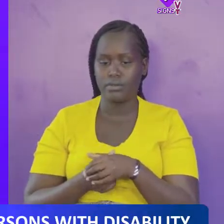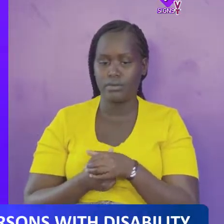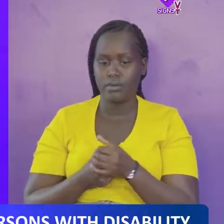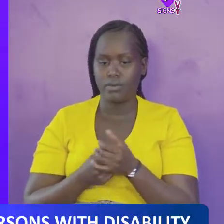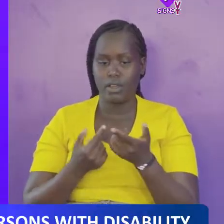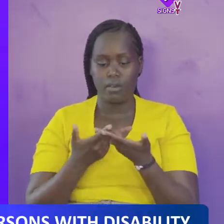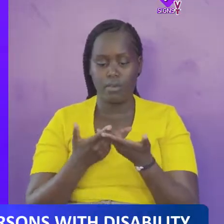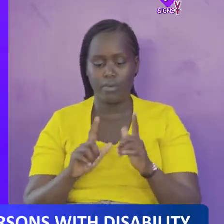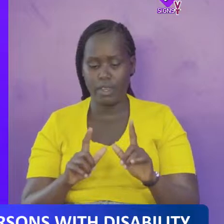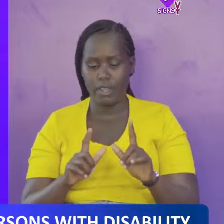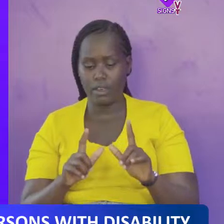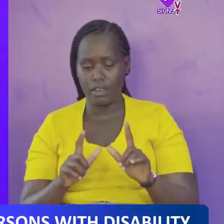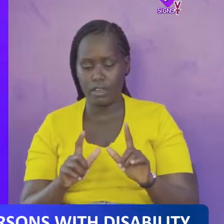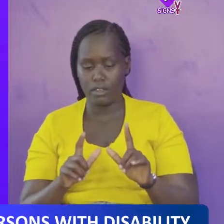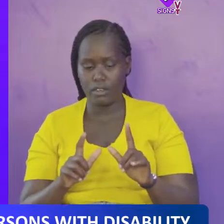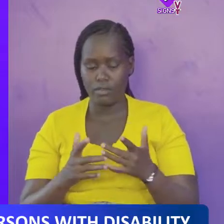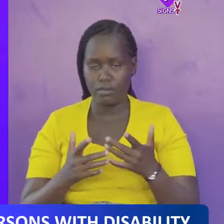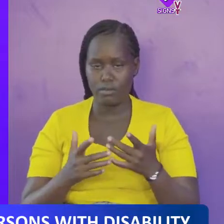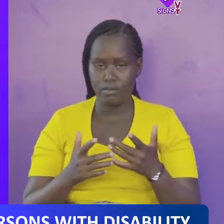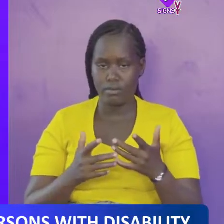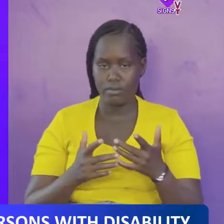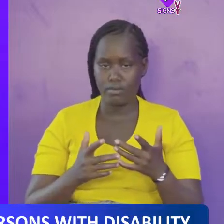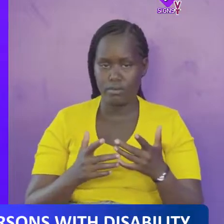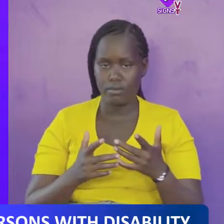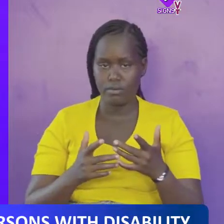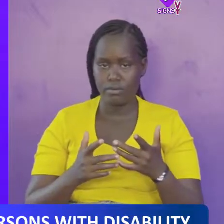Language is not appropriate.